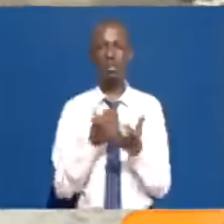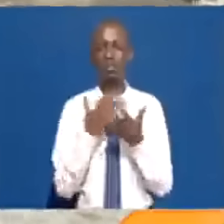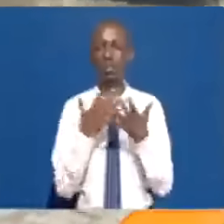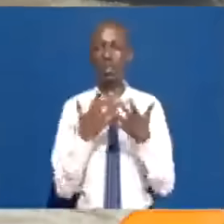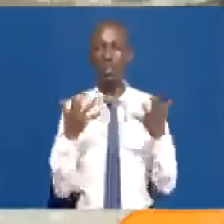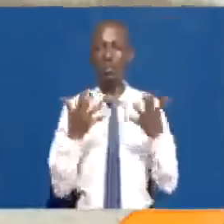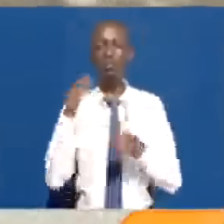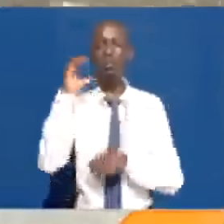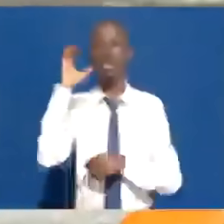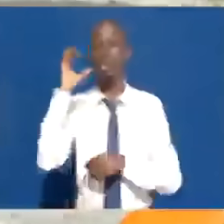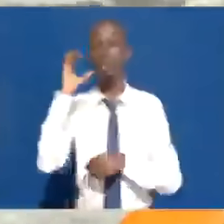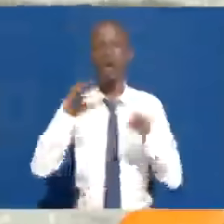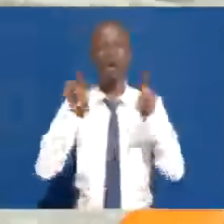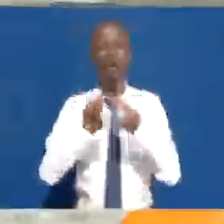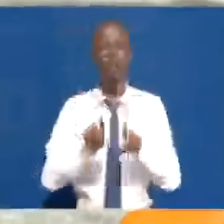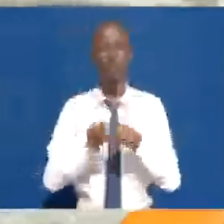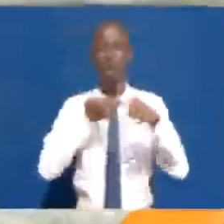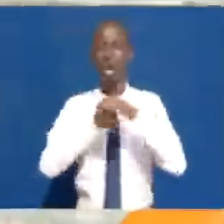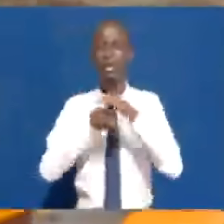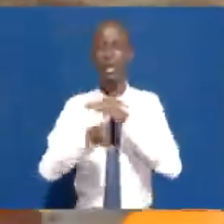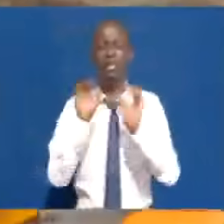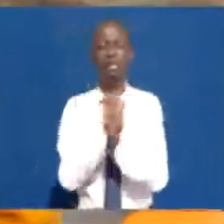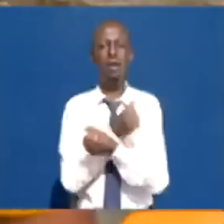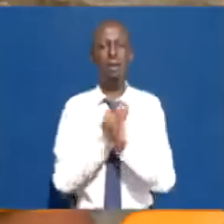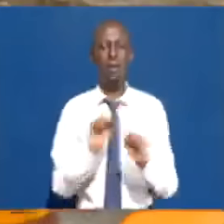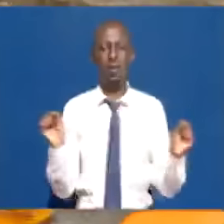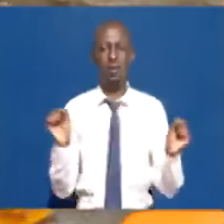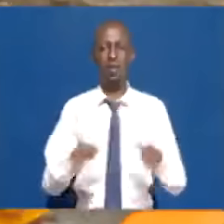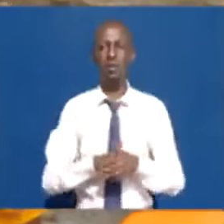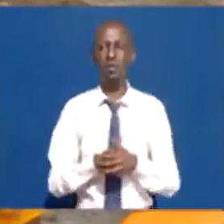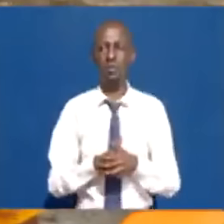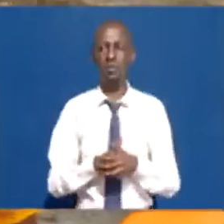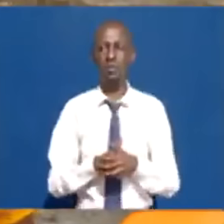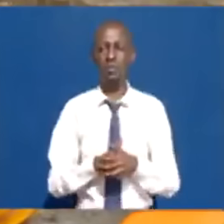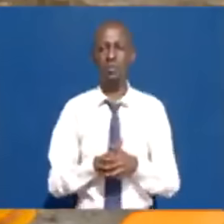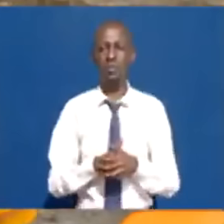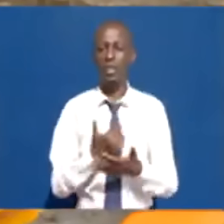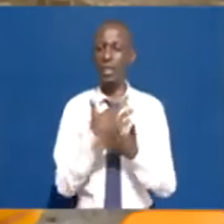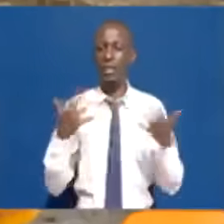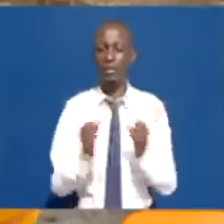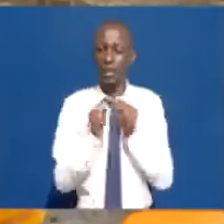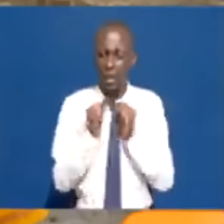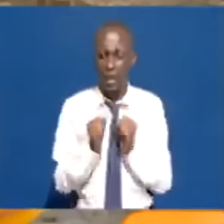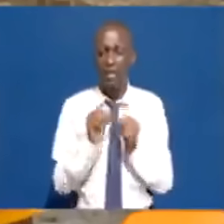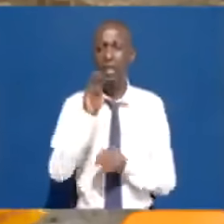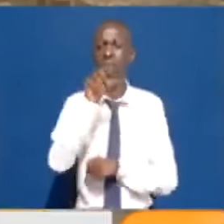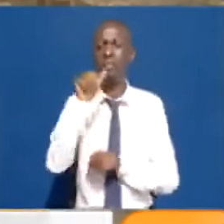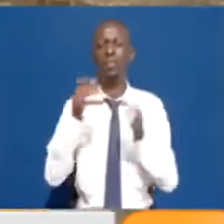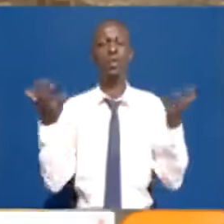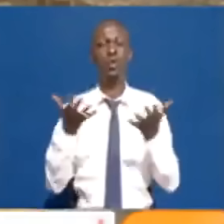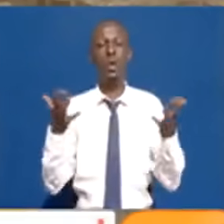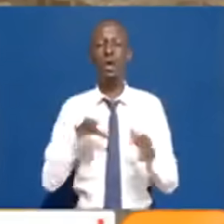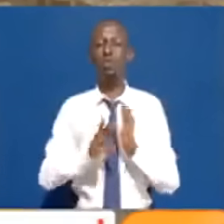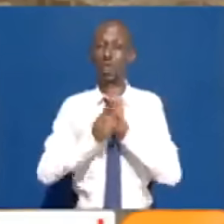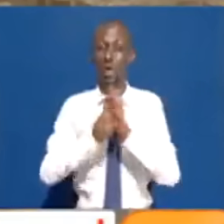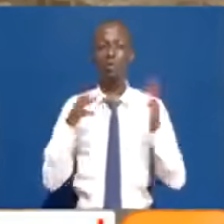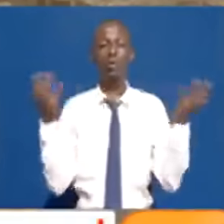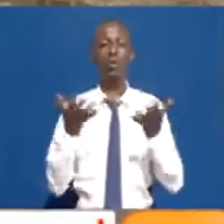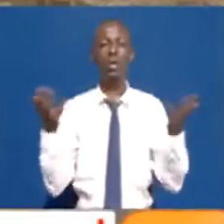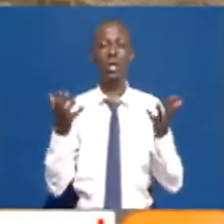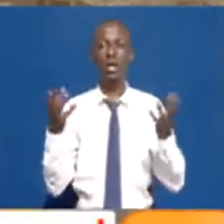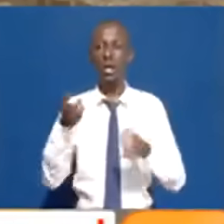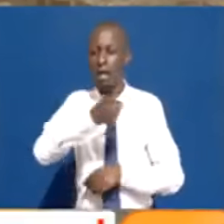and customers unable to access them. Tumekwisha sisi. MCA uko wapi? Umenirep uko wapi? Na